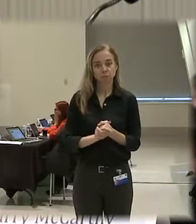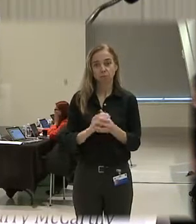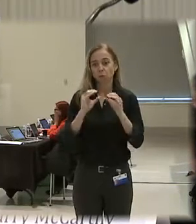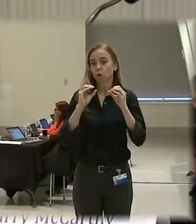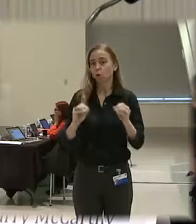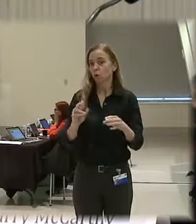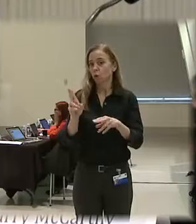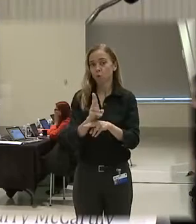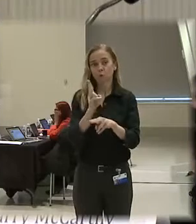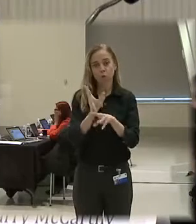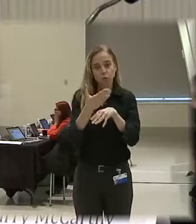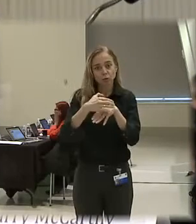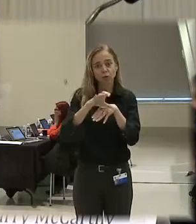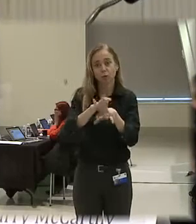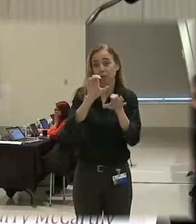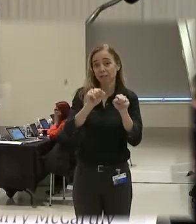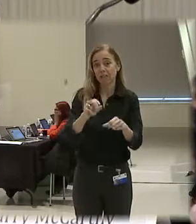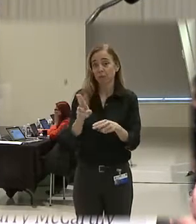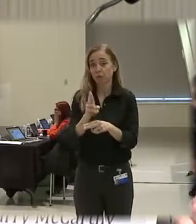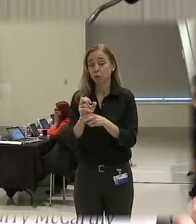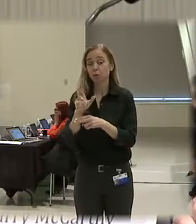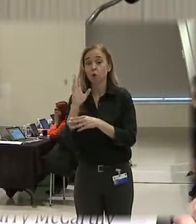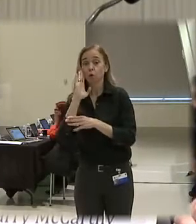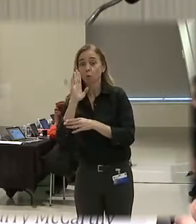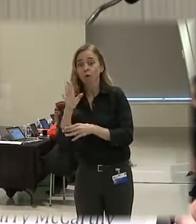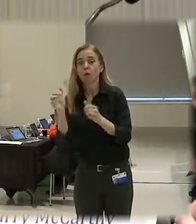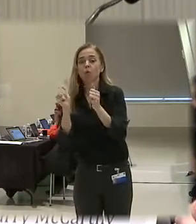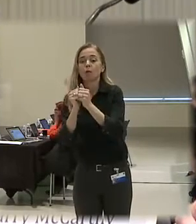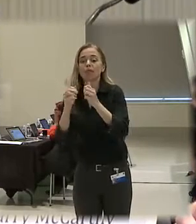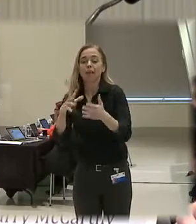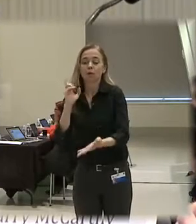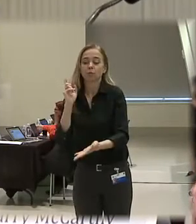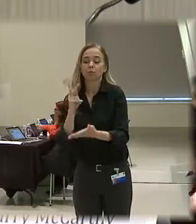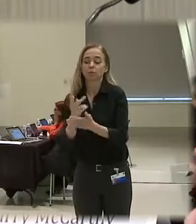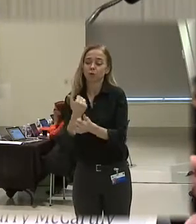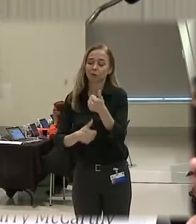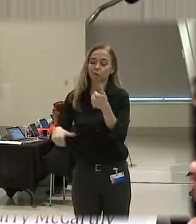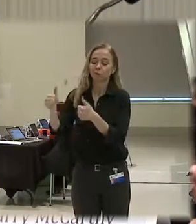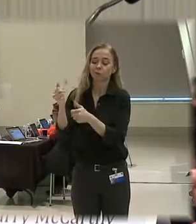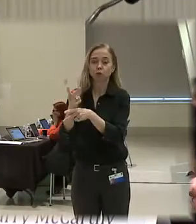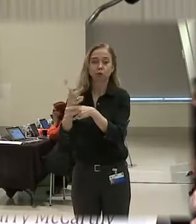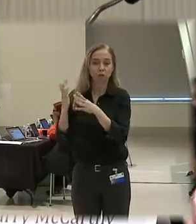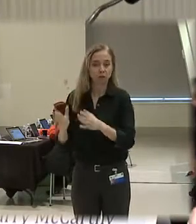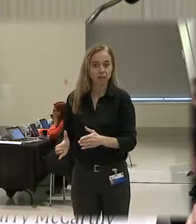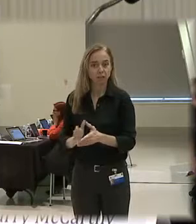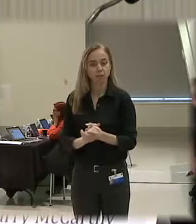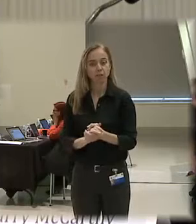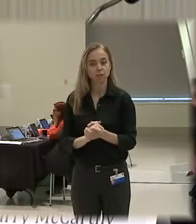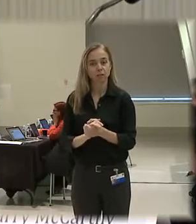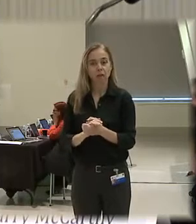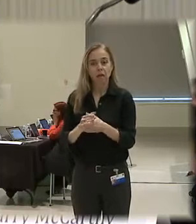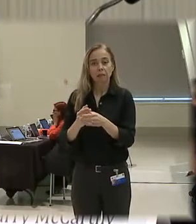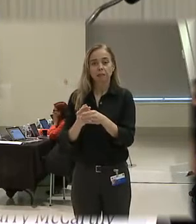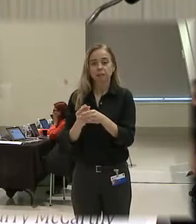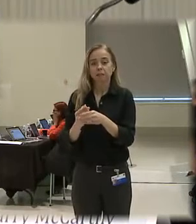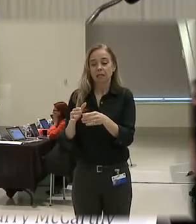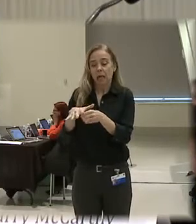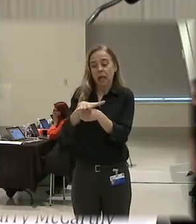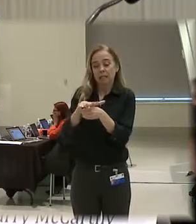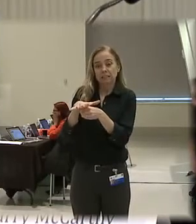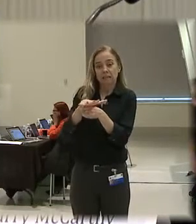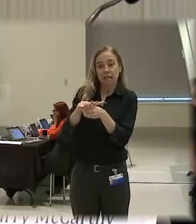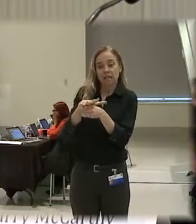of force can be used or will be used without approval of a supervisor. Isolated violent